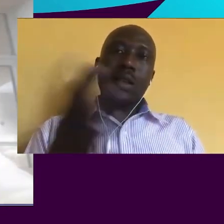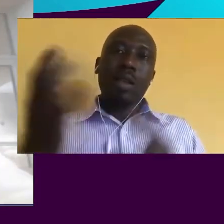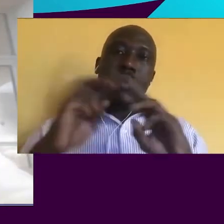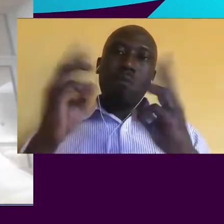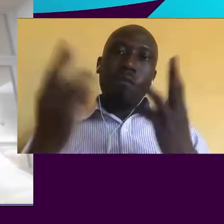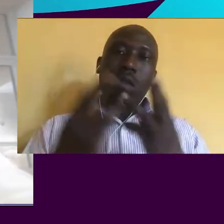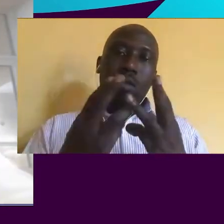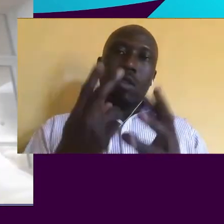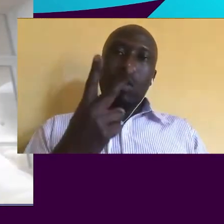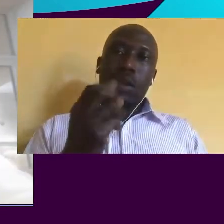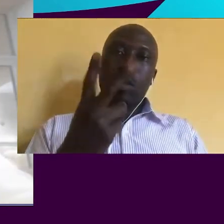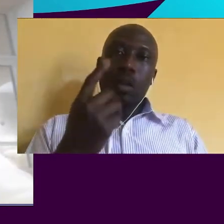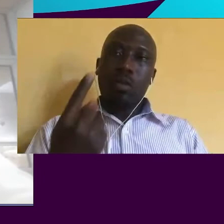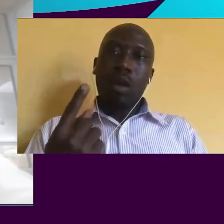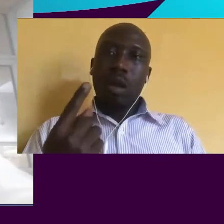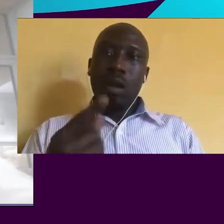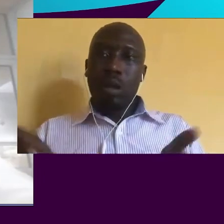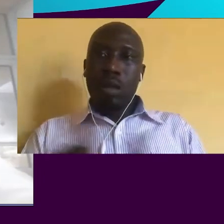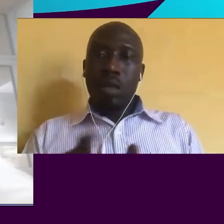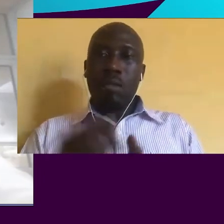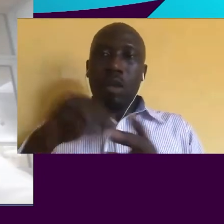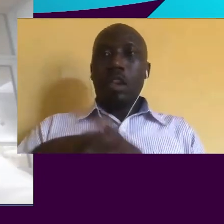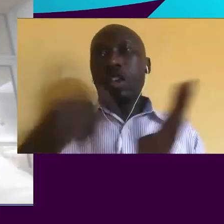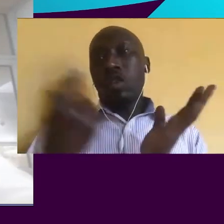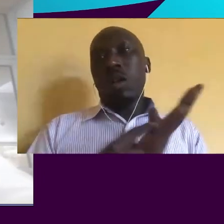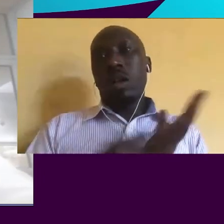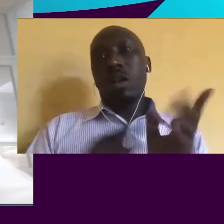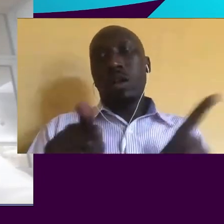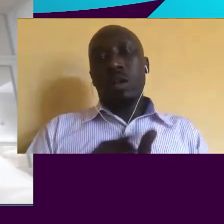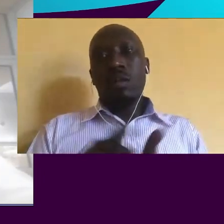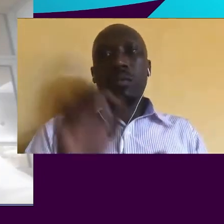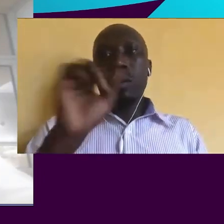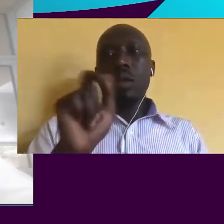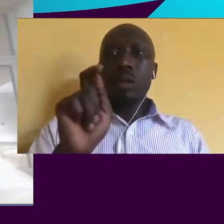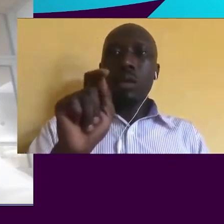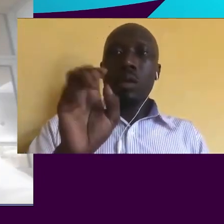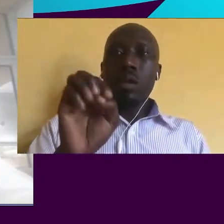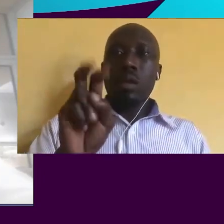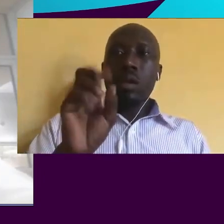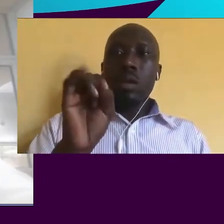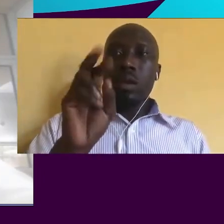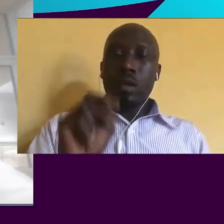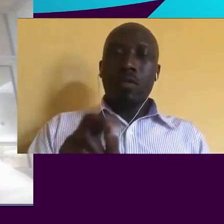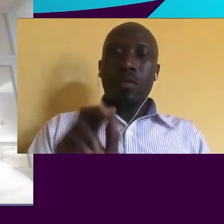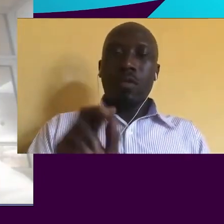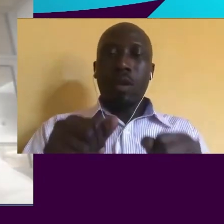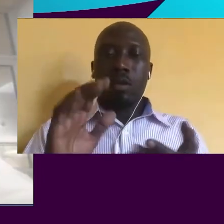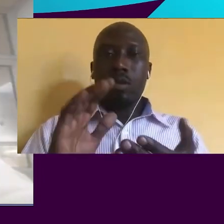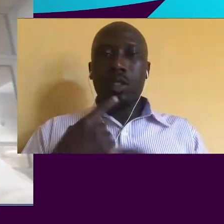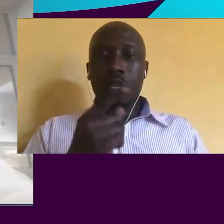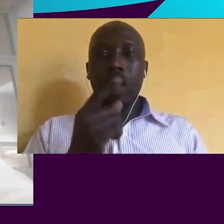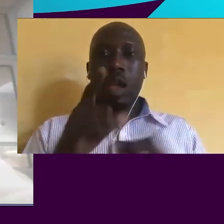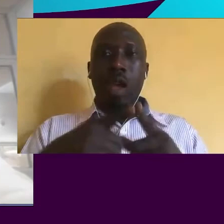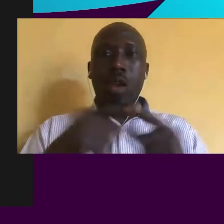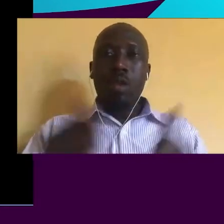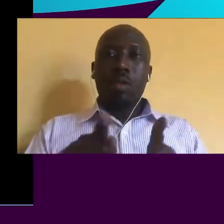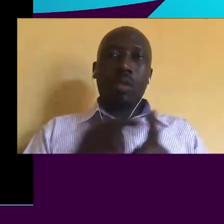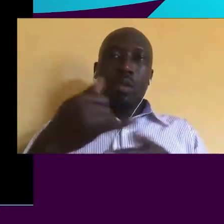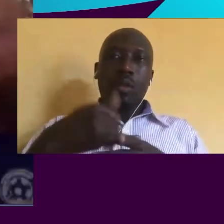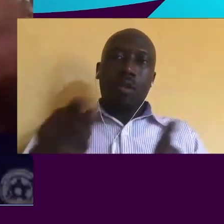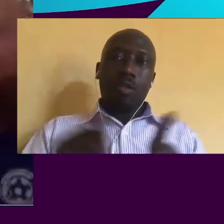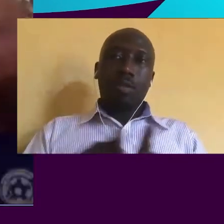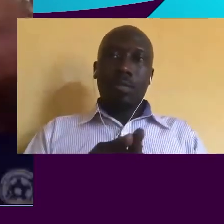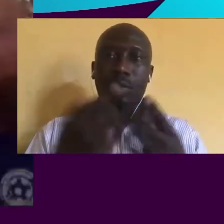2021 in Uganda. Steve Davis, if you could please share what this is going to involve